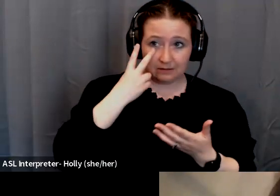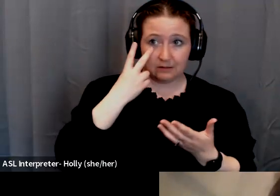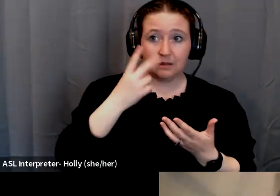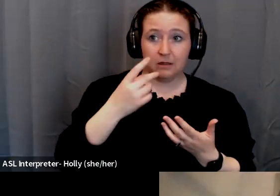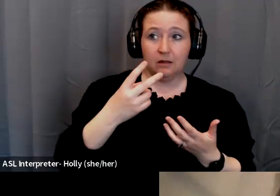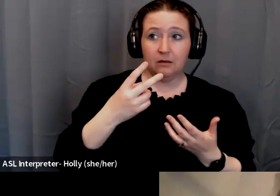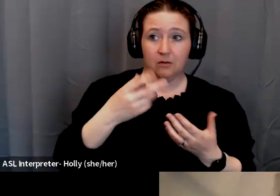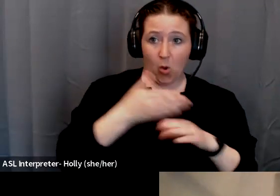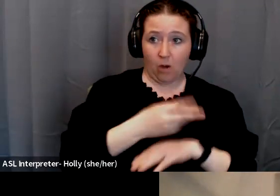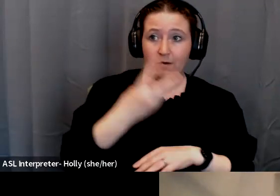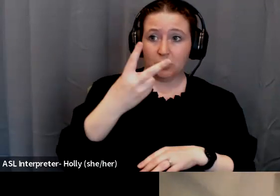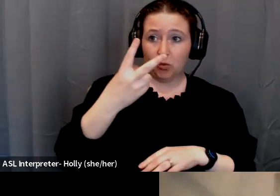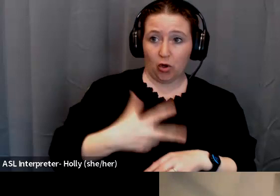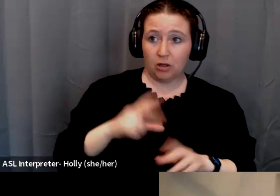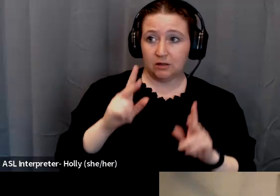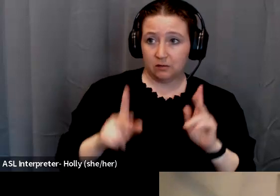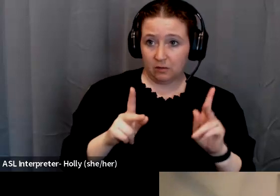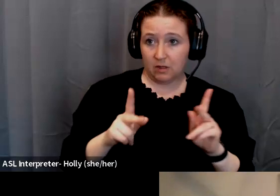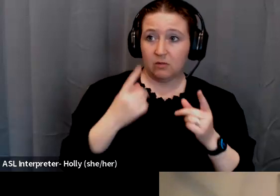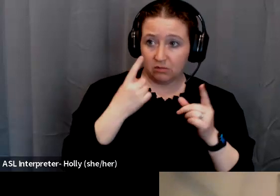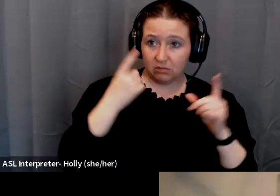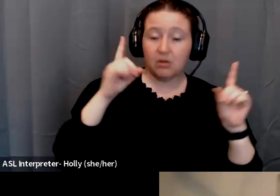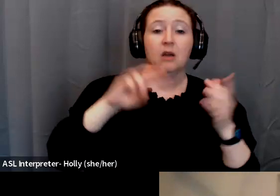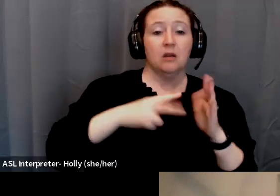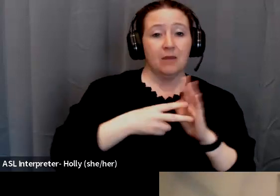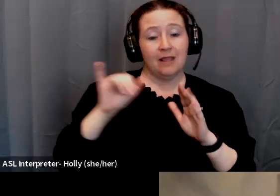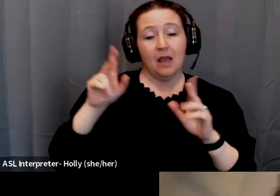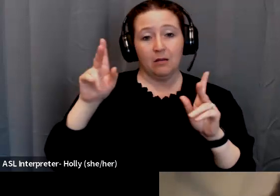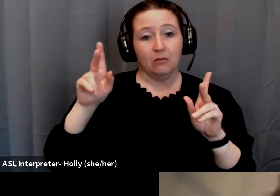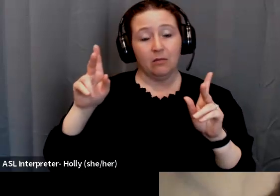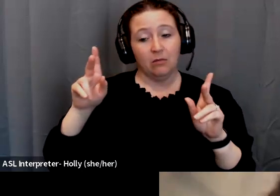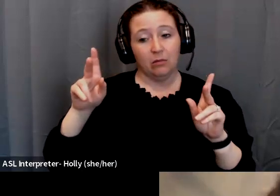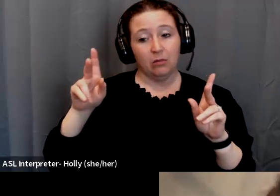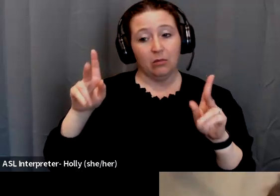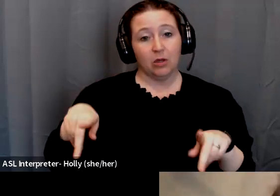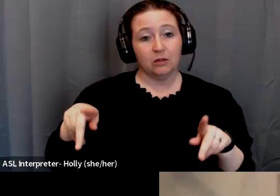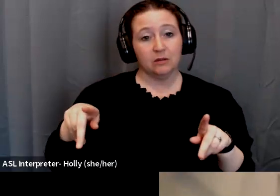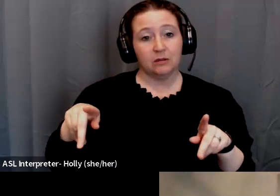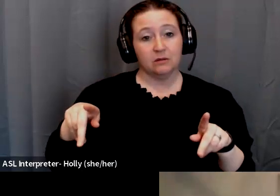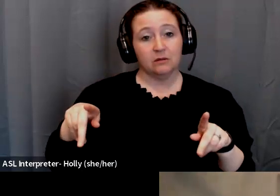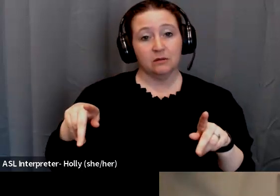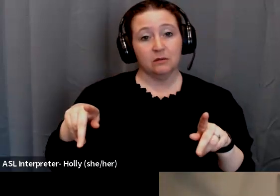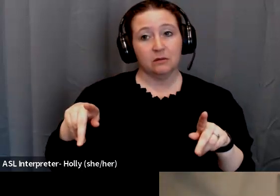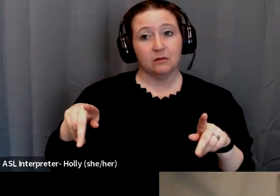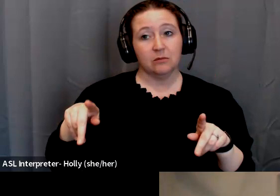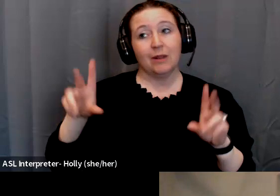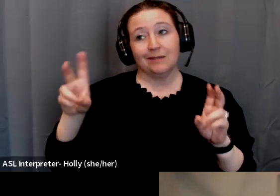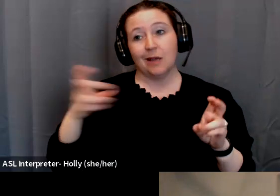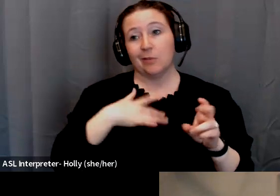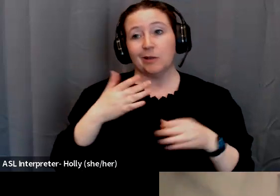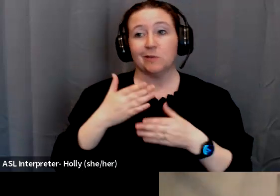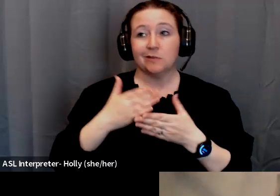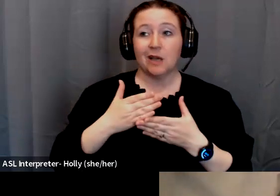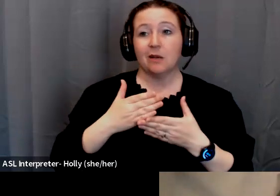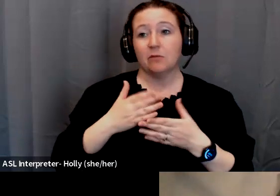is accomplished, there's a 2/3 vote, then that person, it's actually usually the topic that ends, but it can be